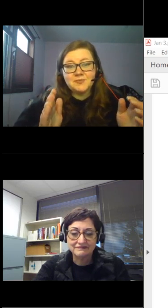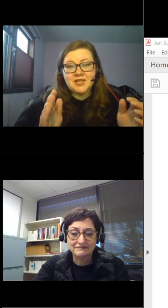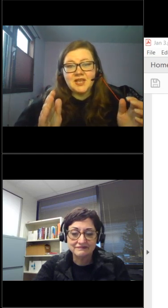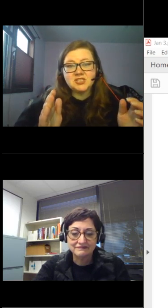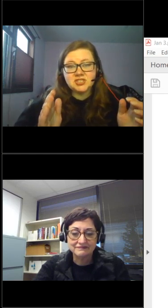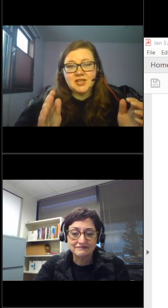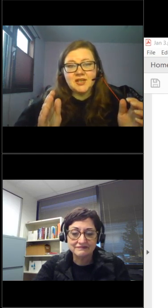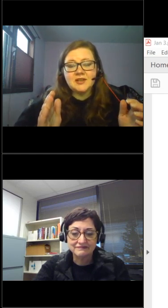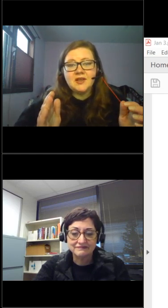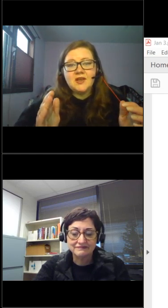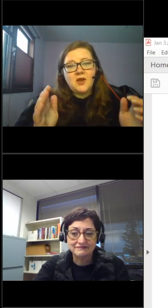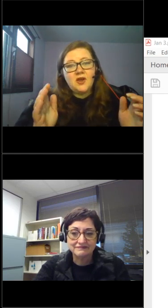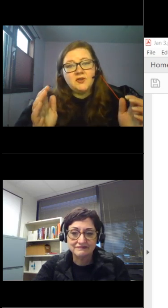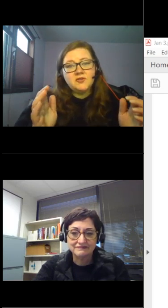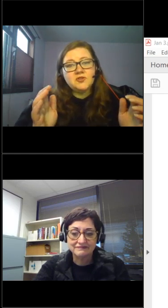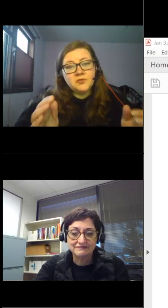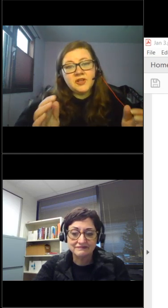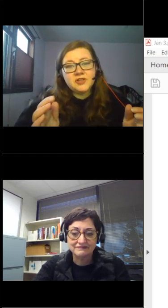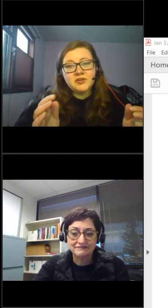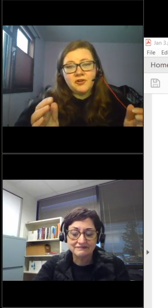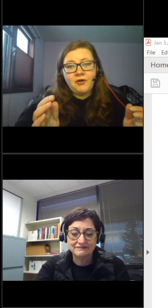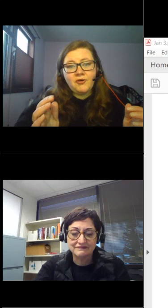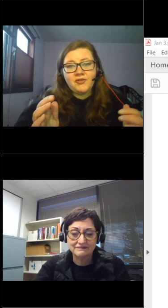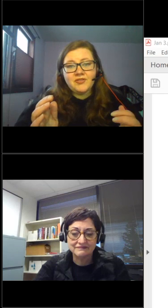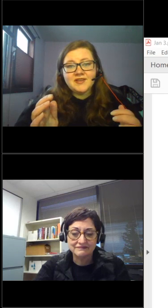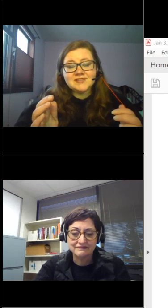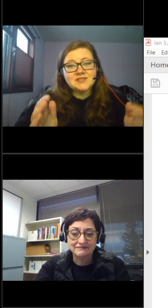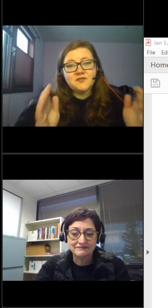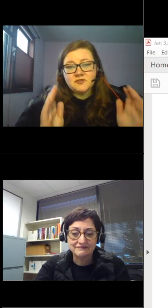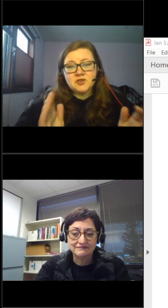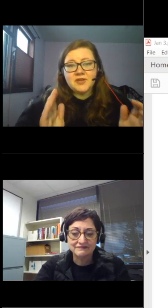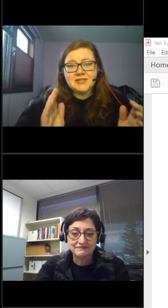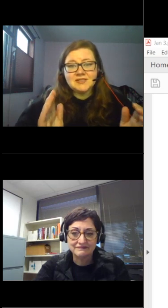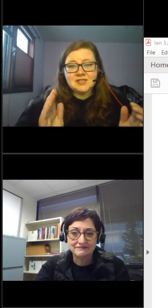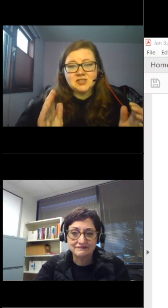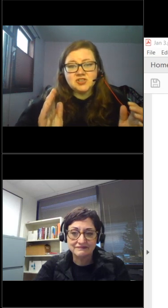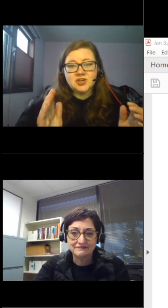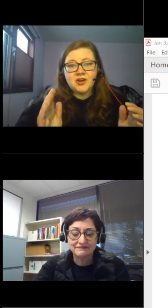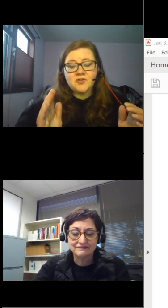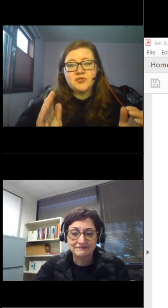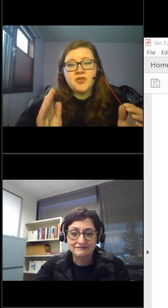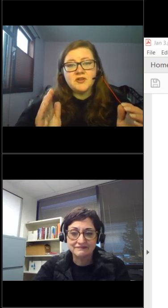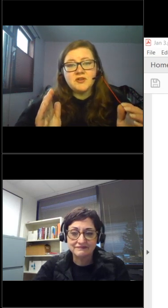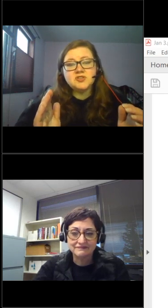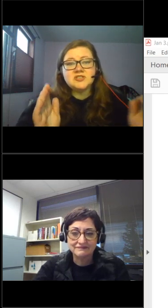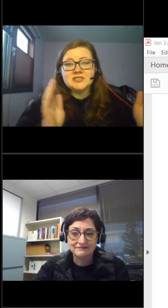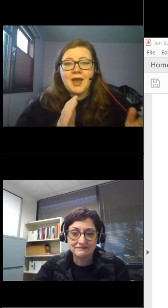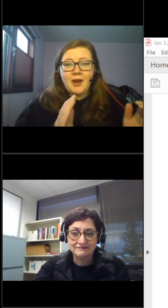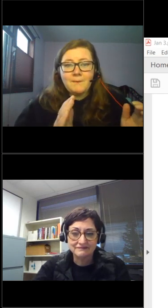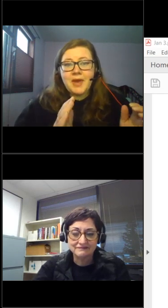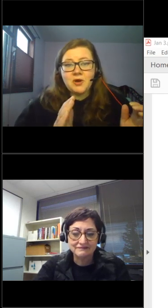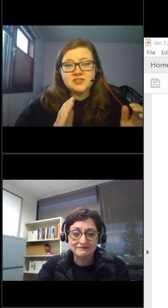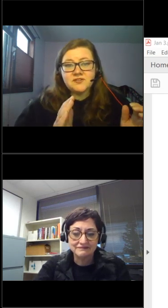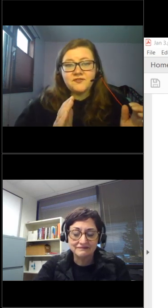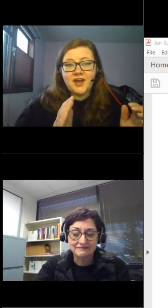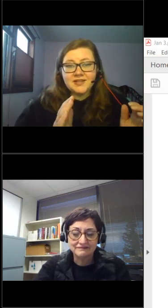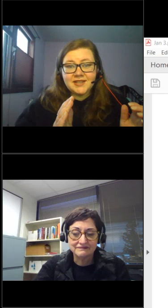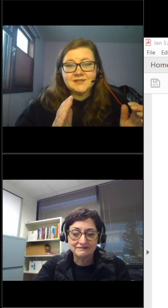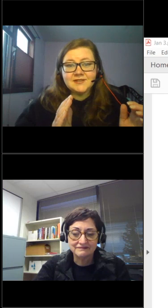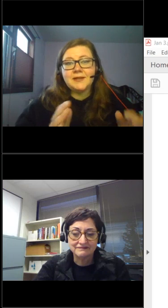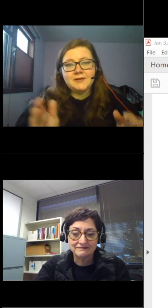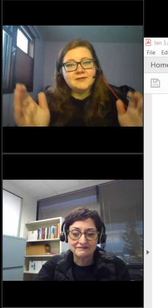the PHE. And really your goal in this is, if you don't get the signature, then you should somehow memo to